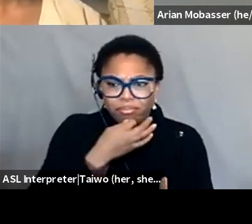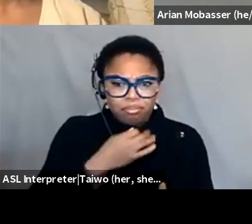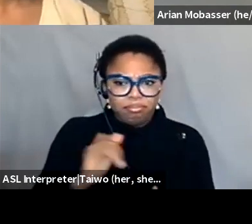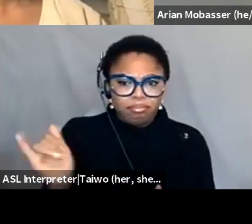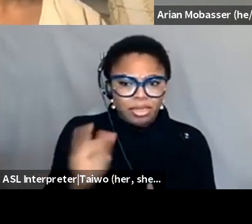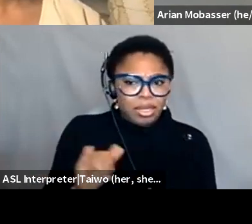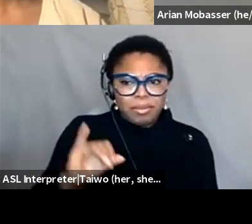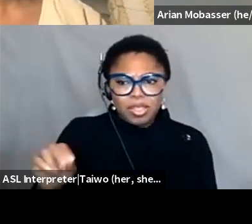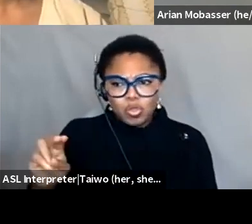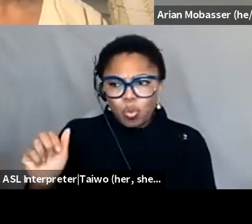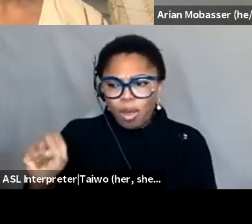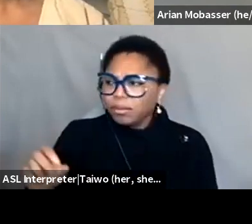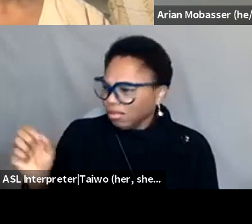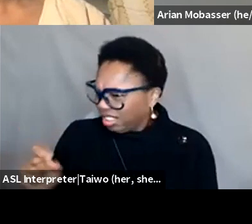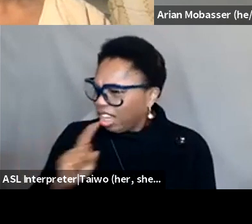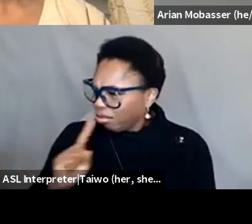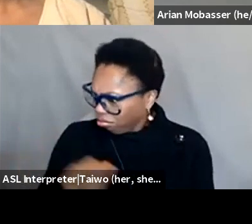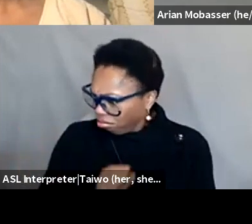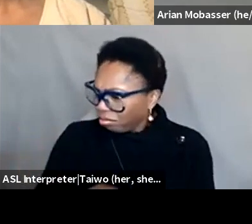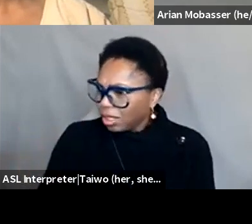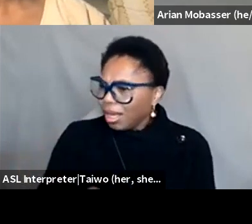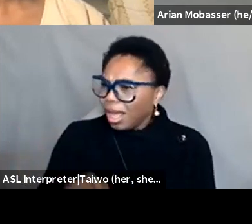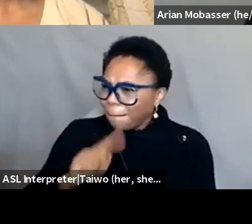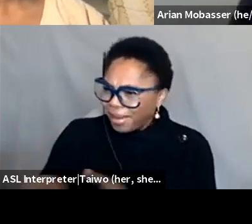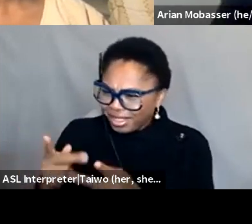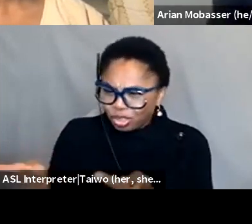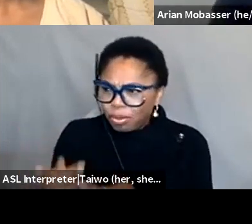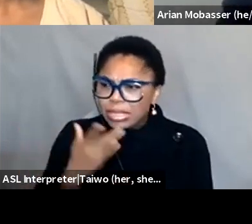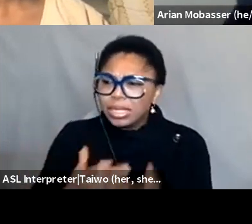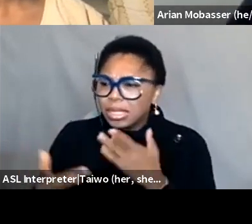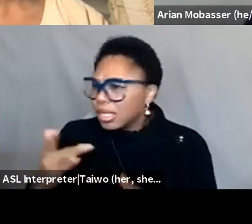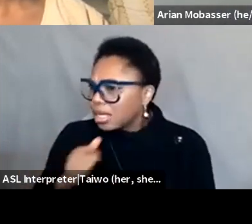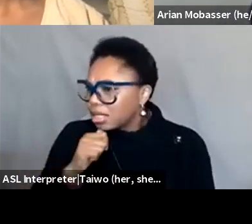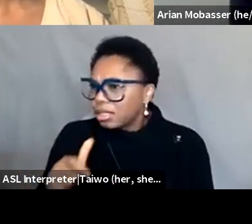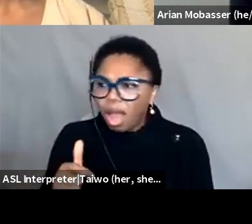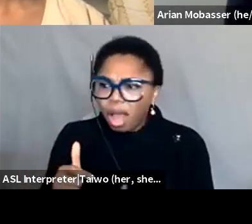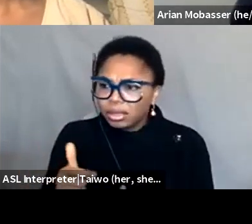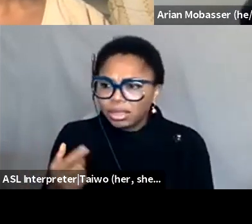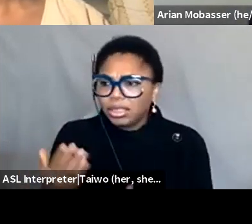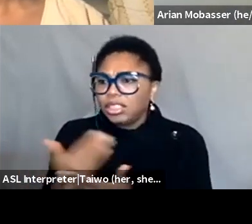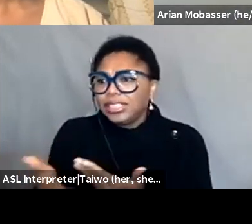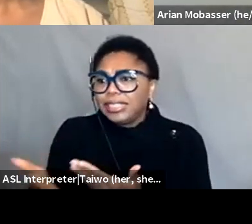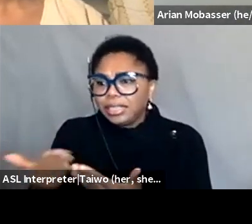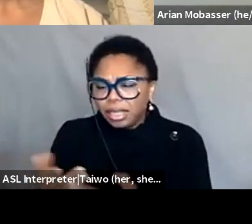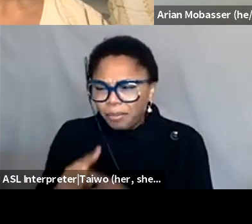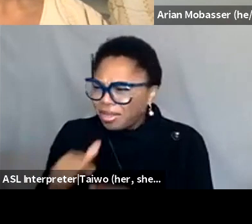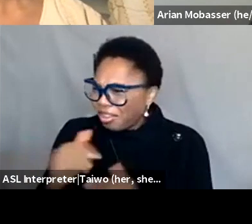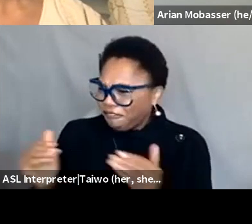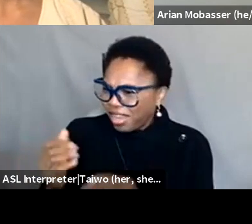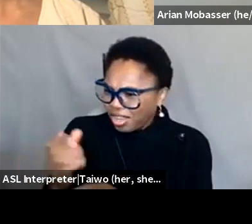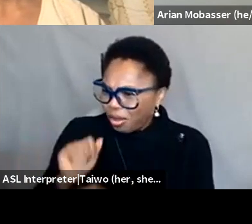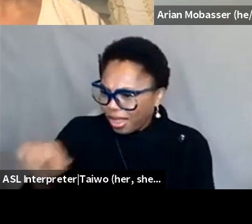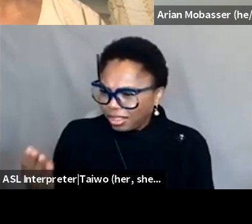Right, totally. And like those positions are just seem so hard to come by. And it's, I don't know, it's really just not fair that he got that job. Like